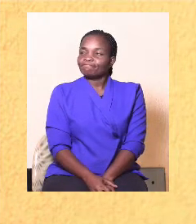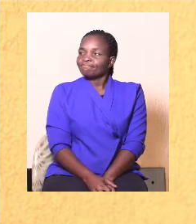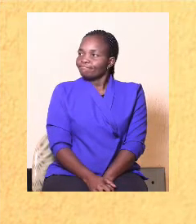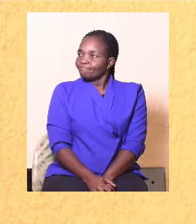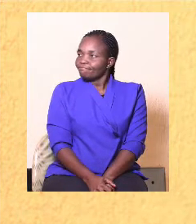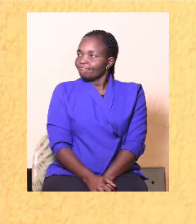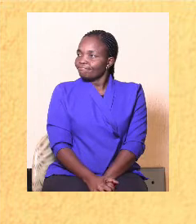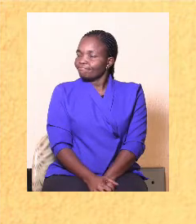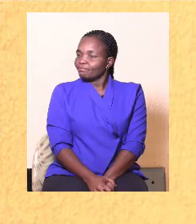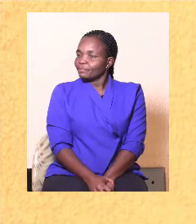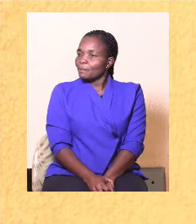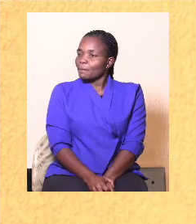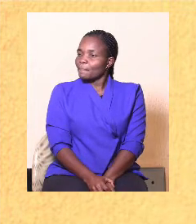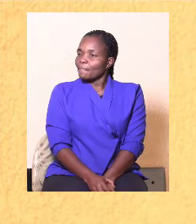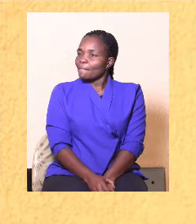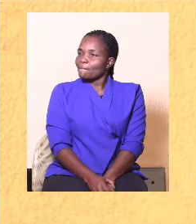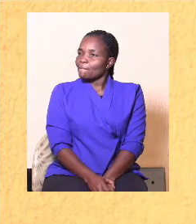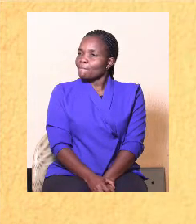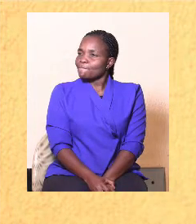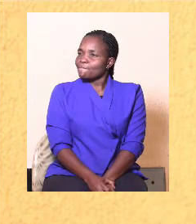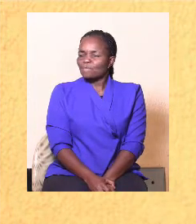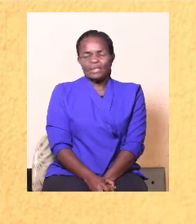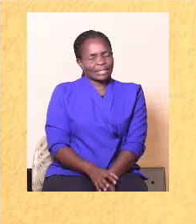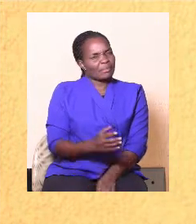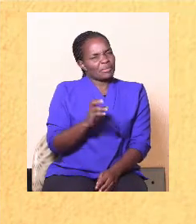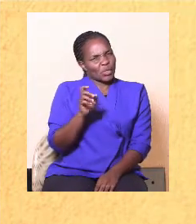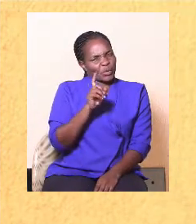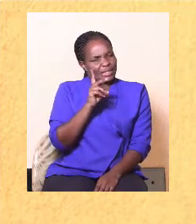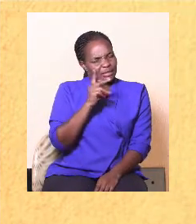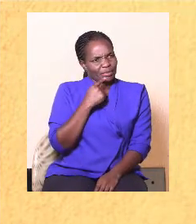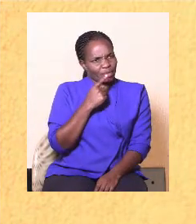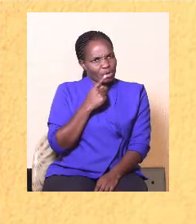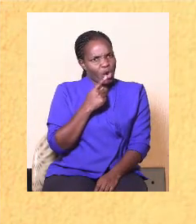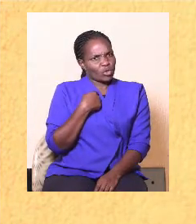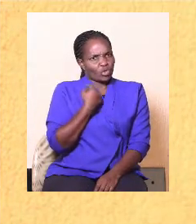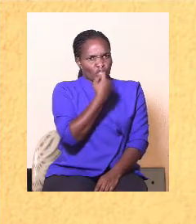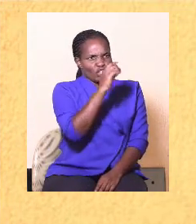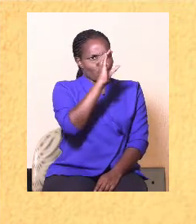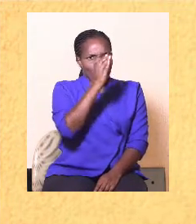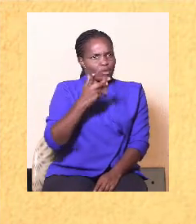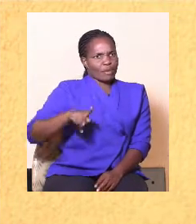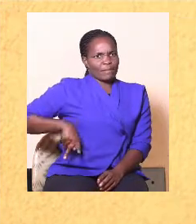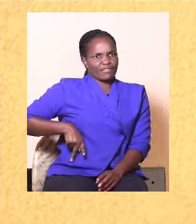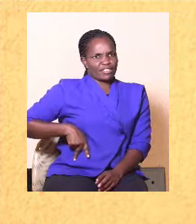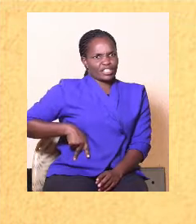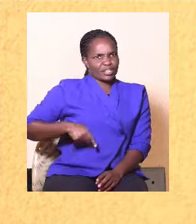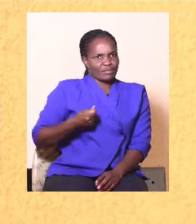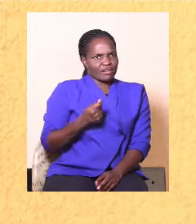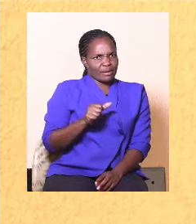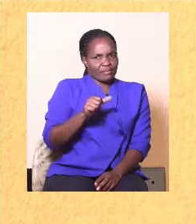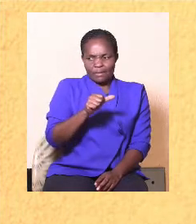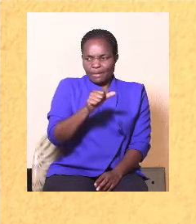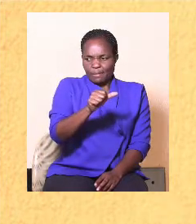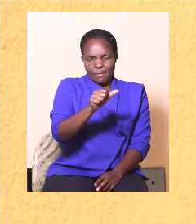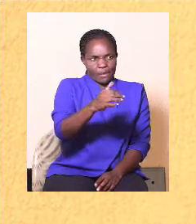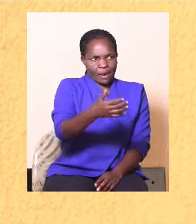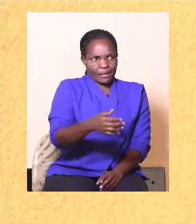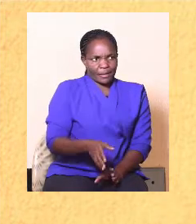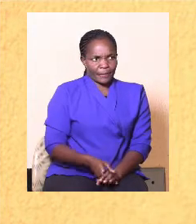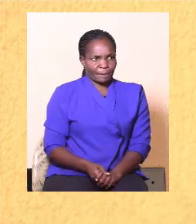There may be a question as to, will we continue to receive money? Obviously, this is a scheme that